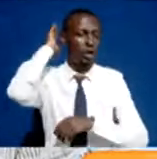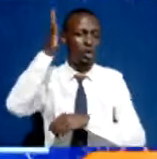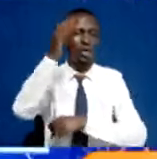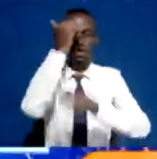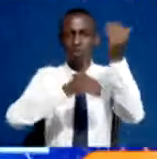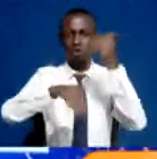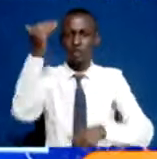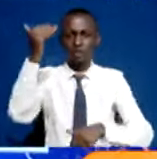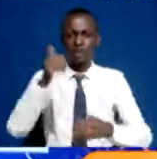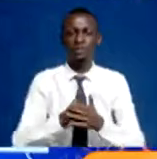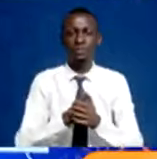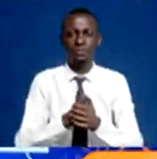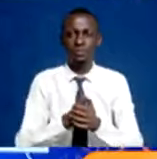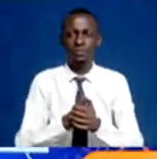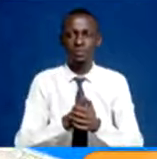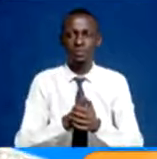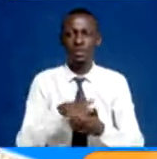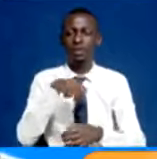university. Mzee Chepkwony ame-unbox